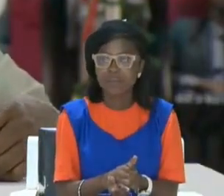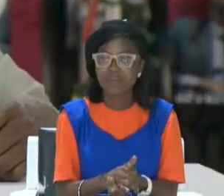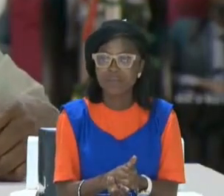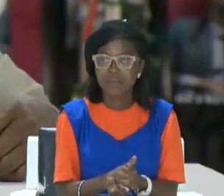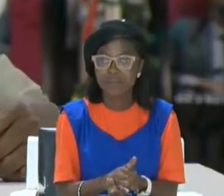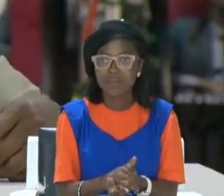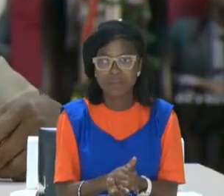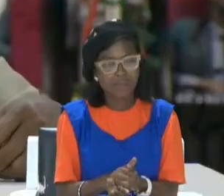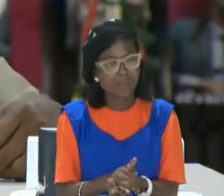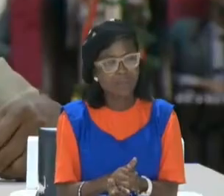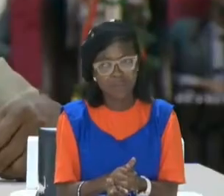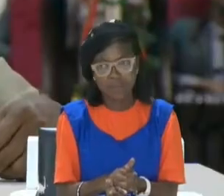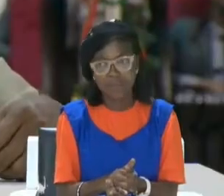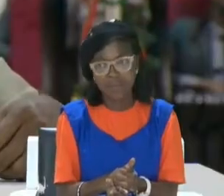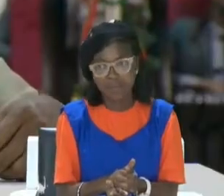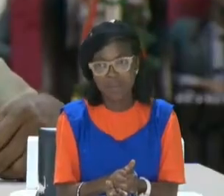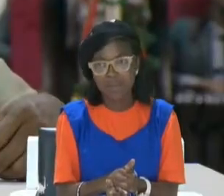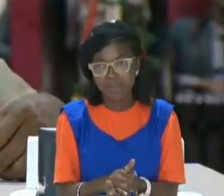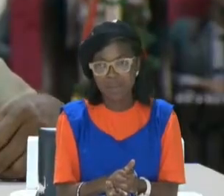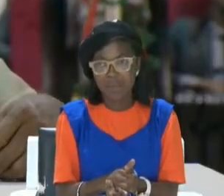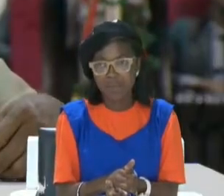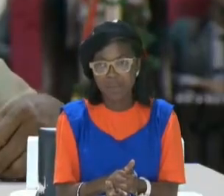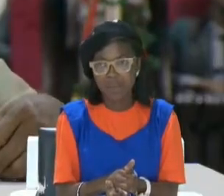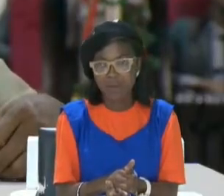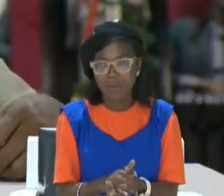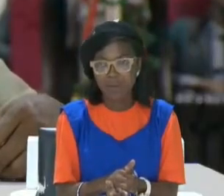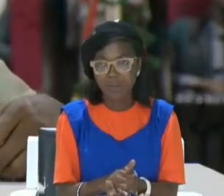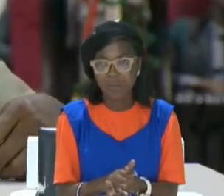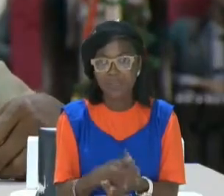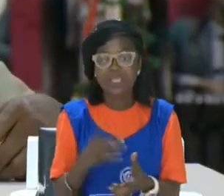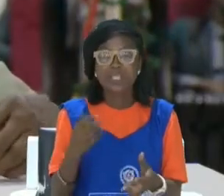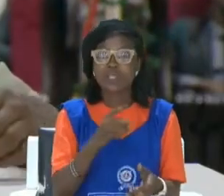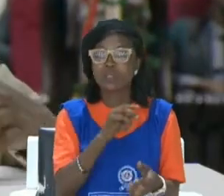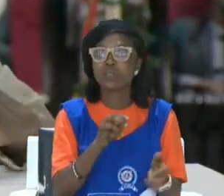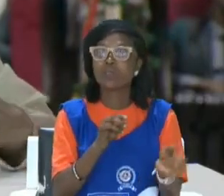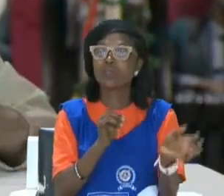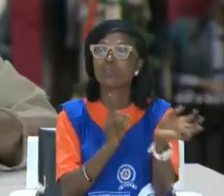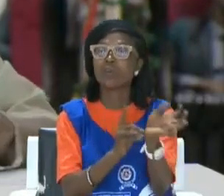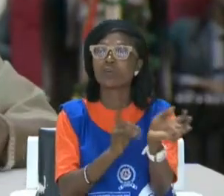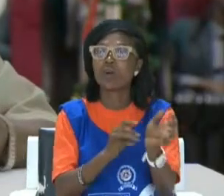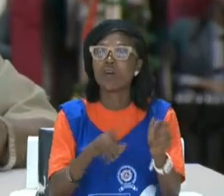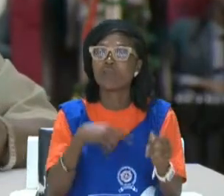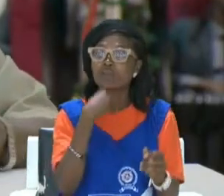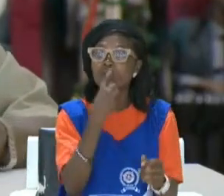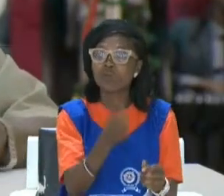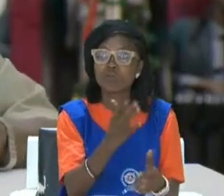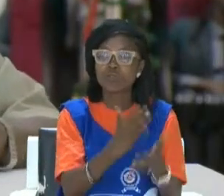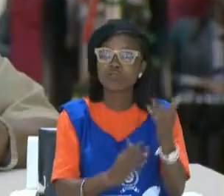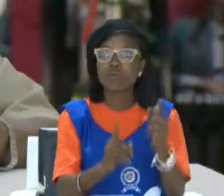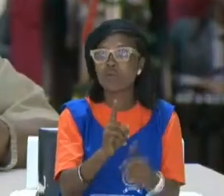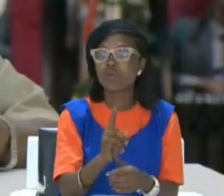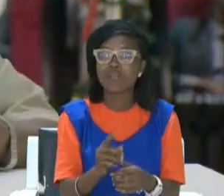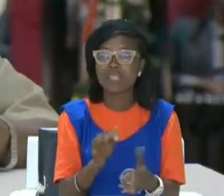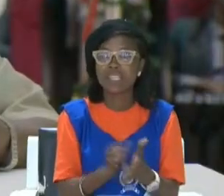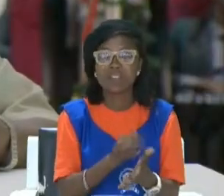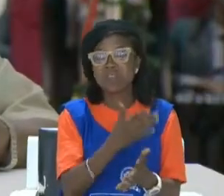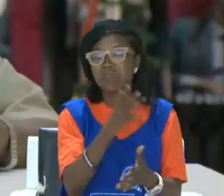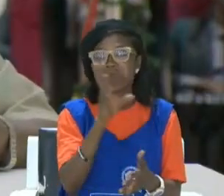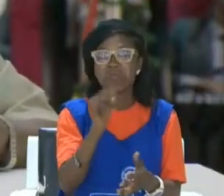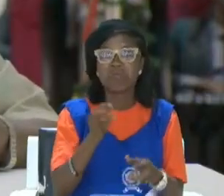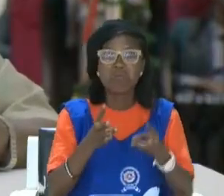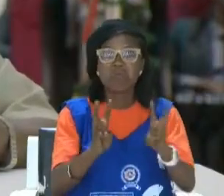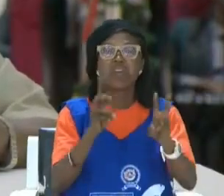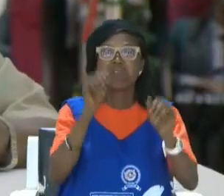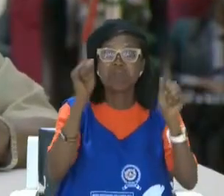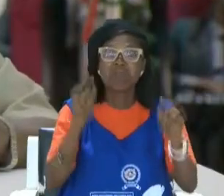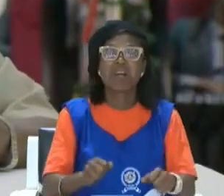A fellow who had been told by the doctor, there's no way you and your wife can produce